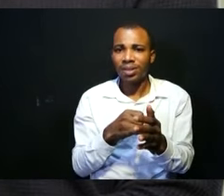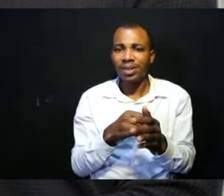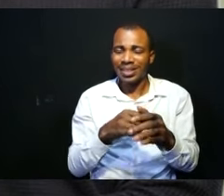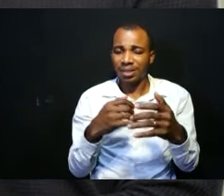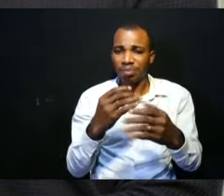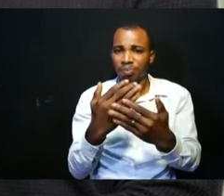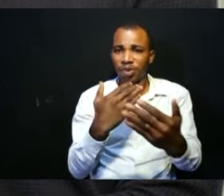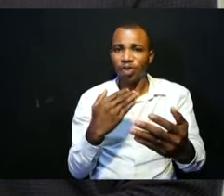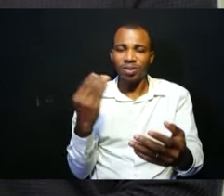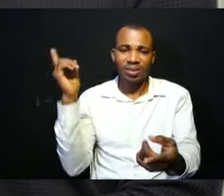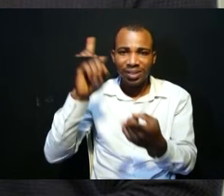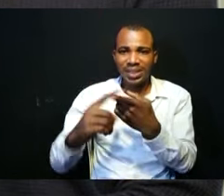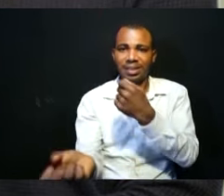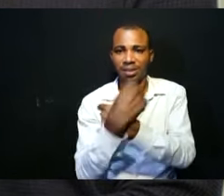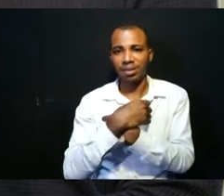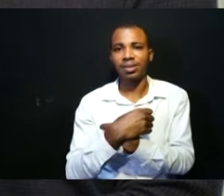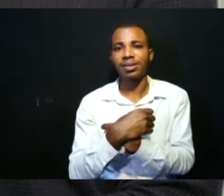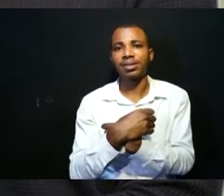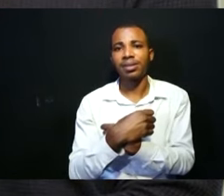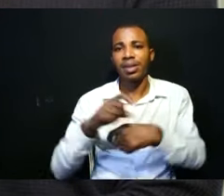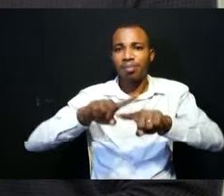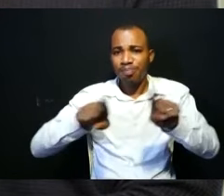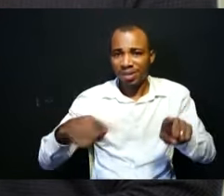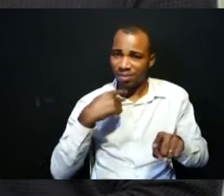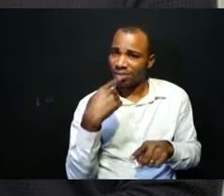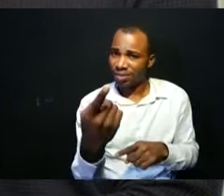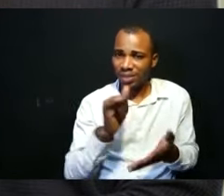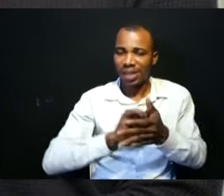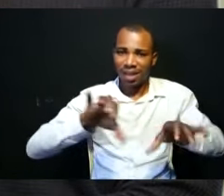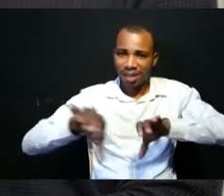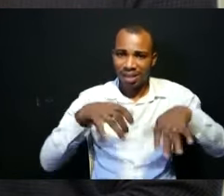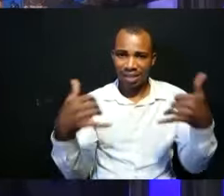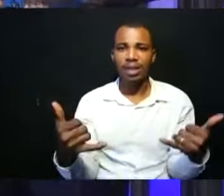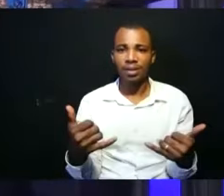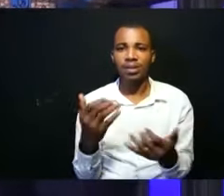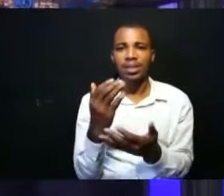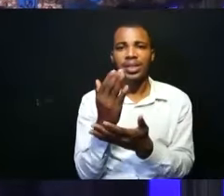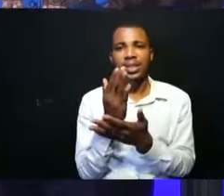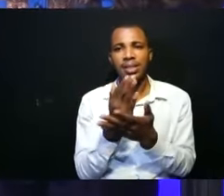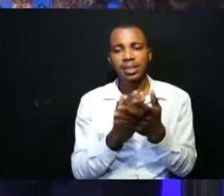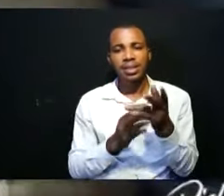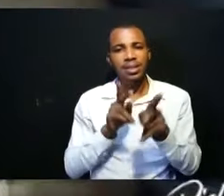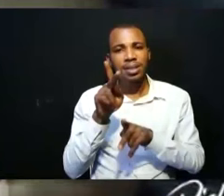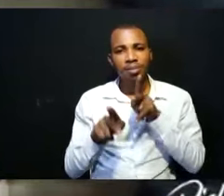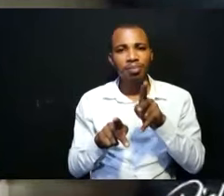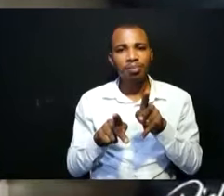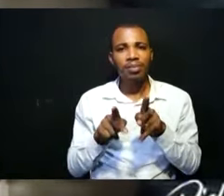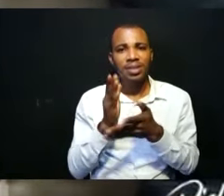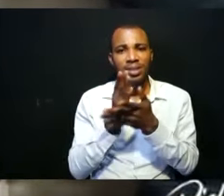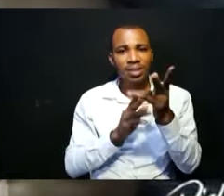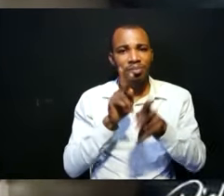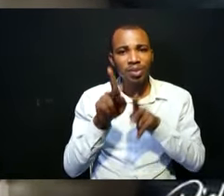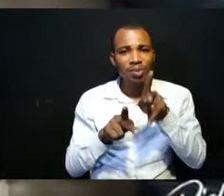to you. And do it today. People have collapsed under the burden of accumulated